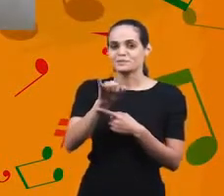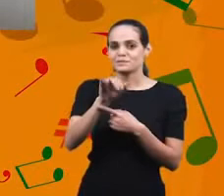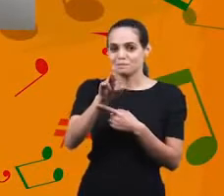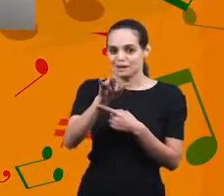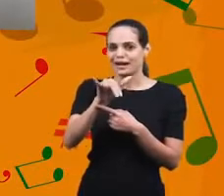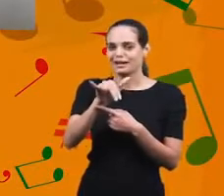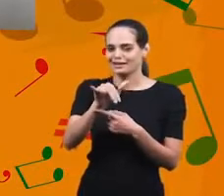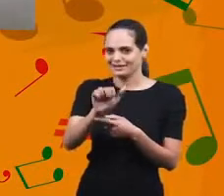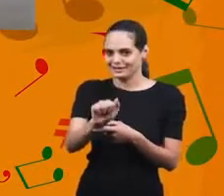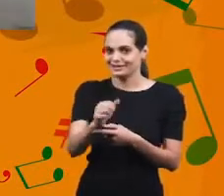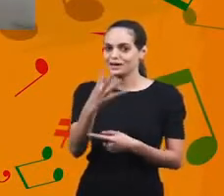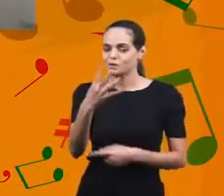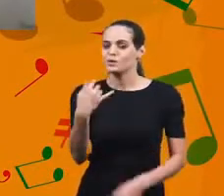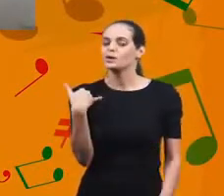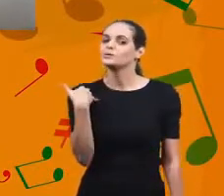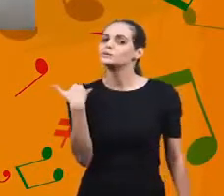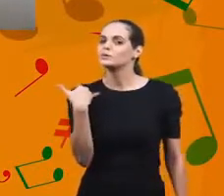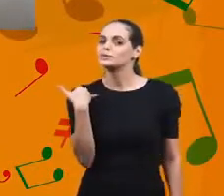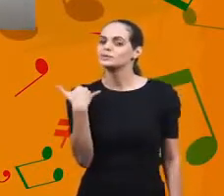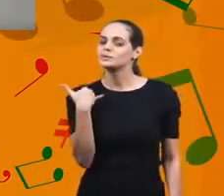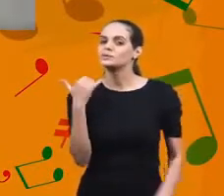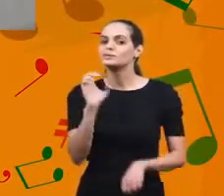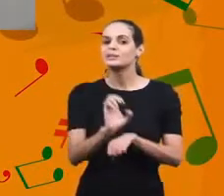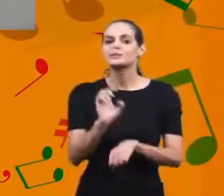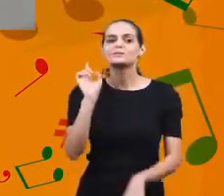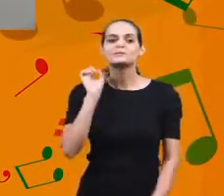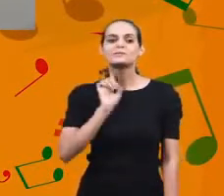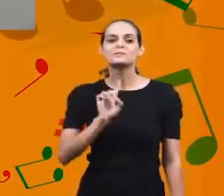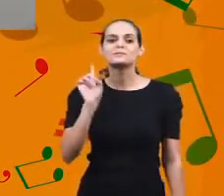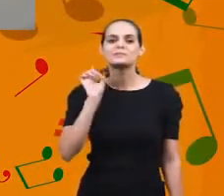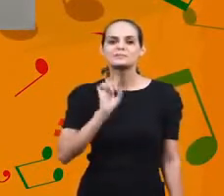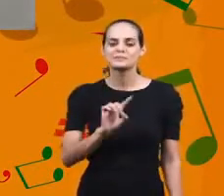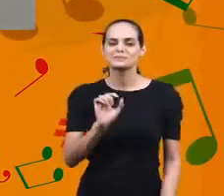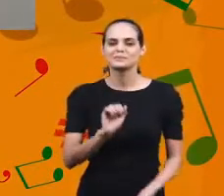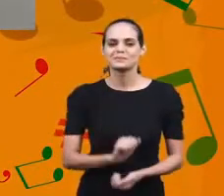Vitória is 4 years old from Ibirité, state of Minas Gerais.